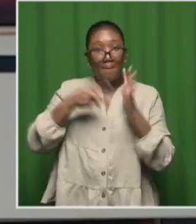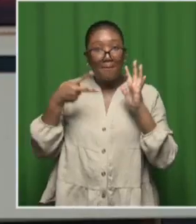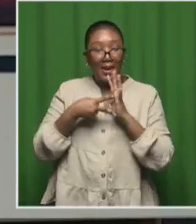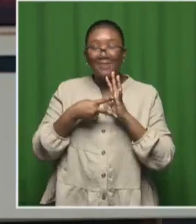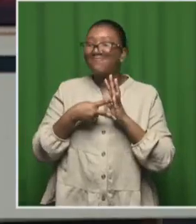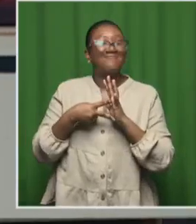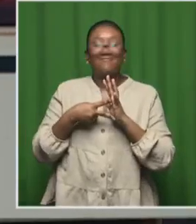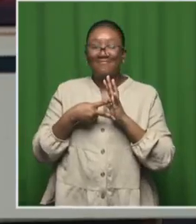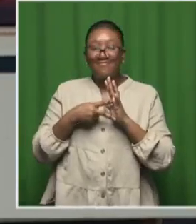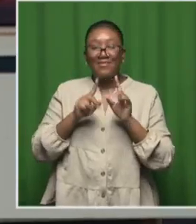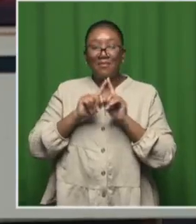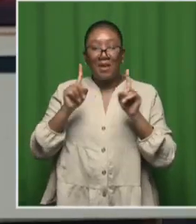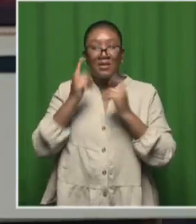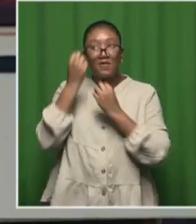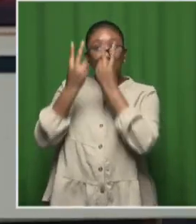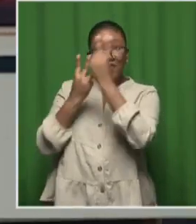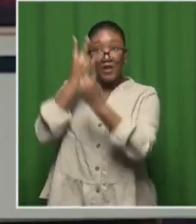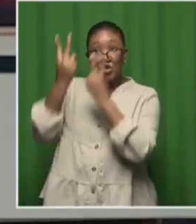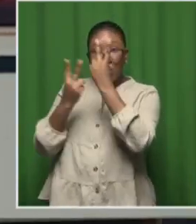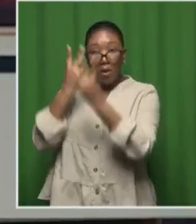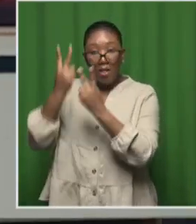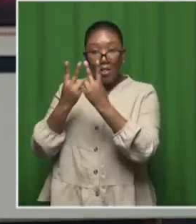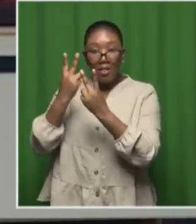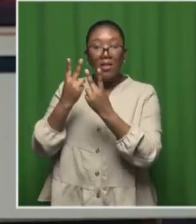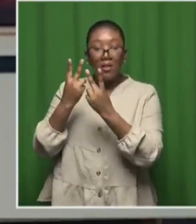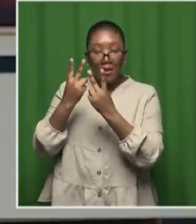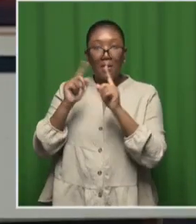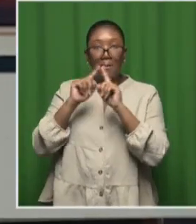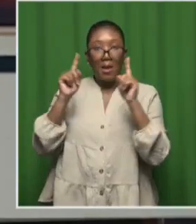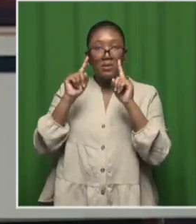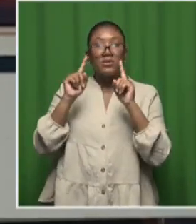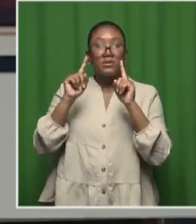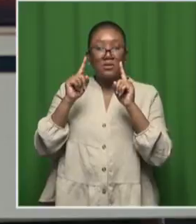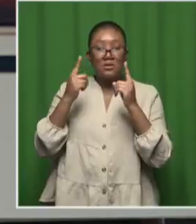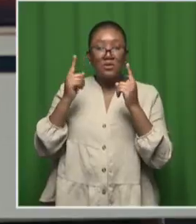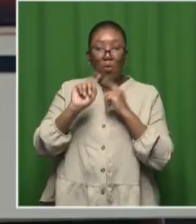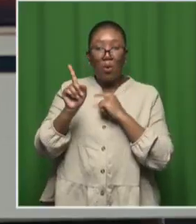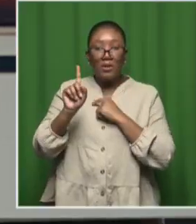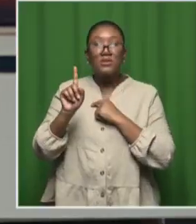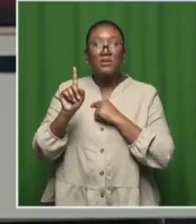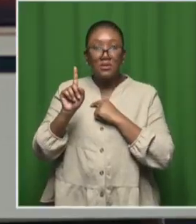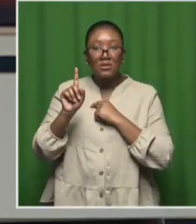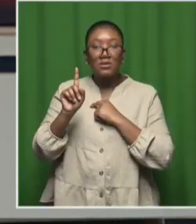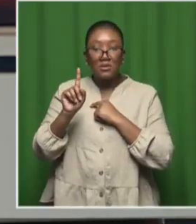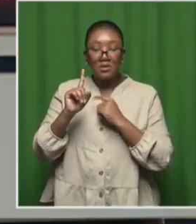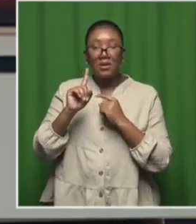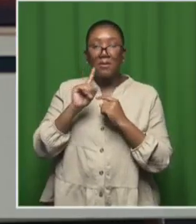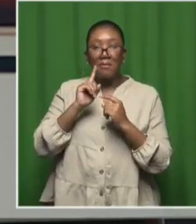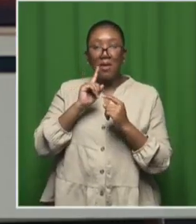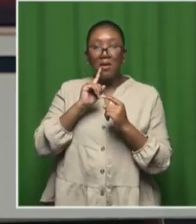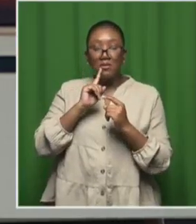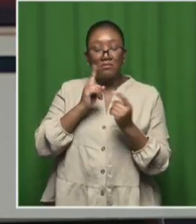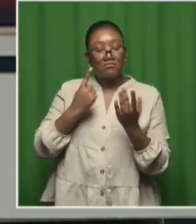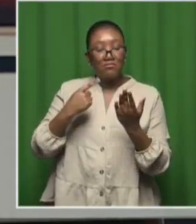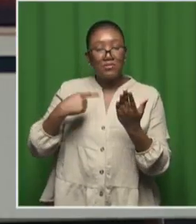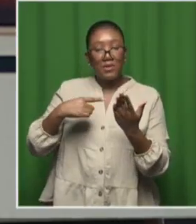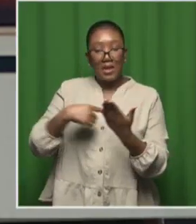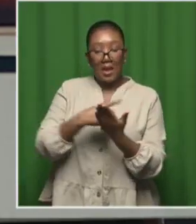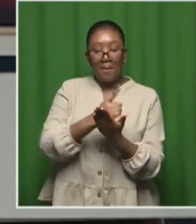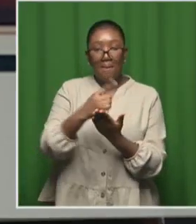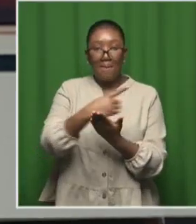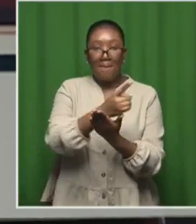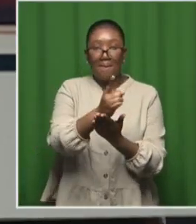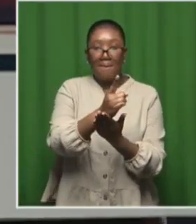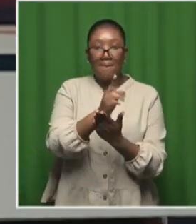visual, maybe even superficial correlation between the maps, the dots that are